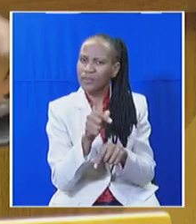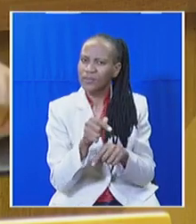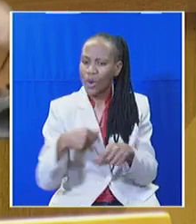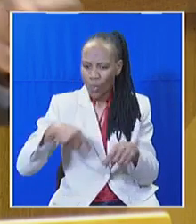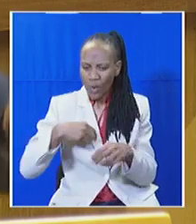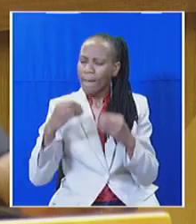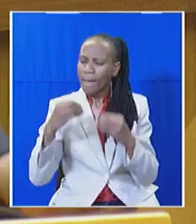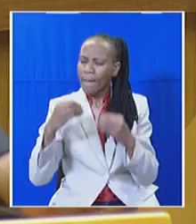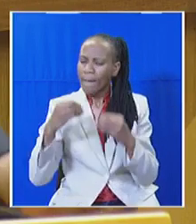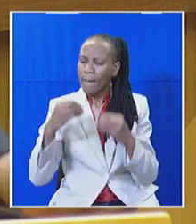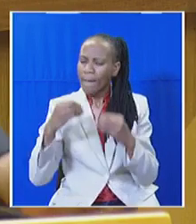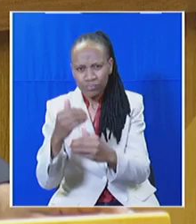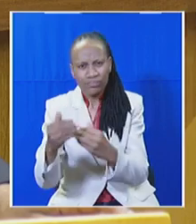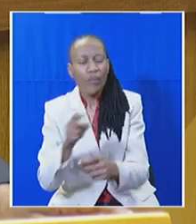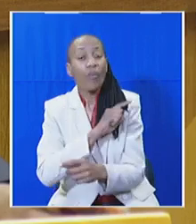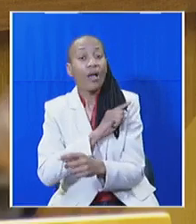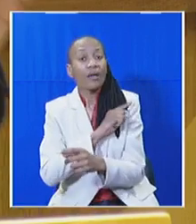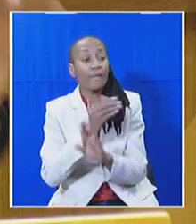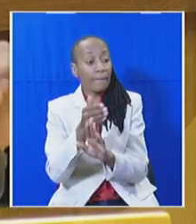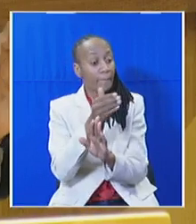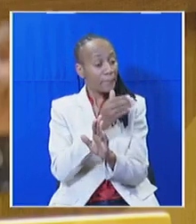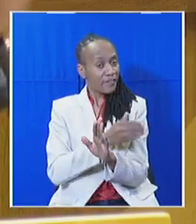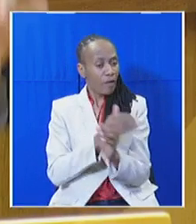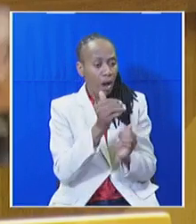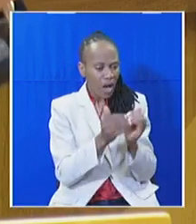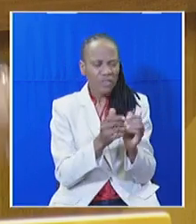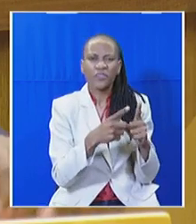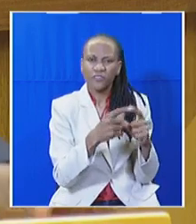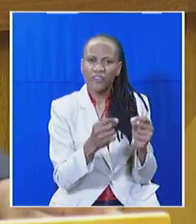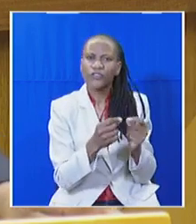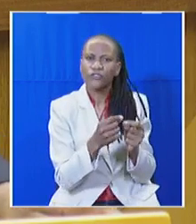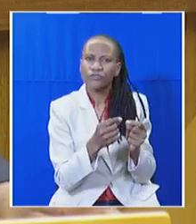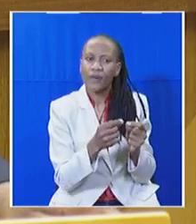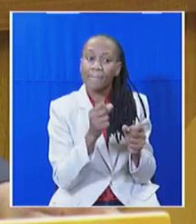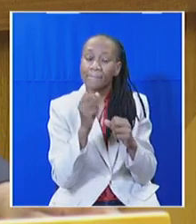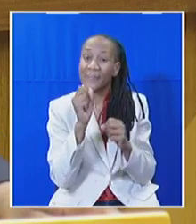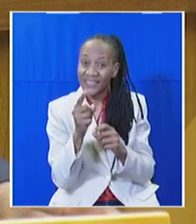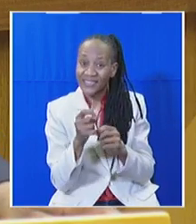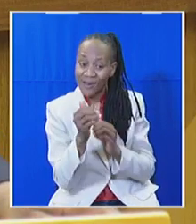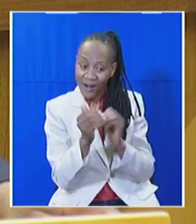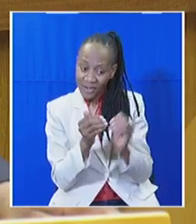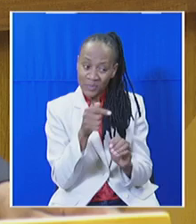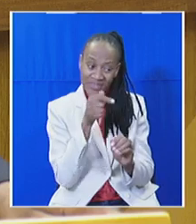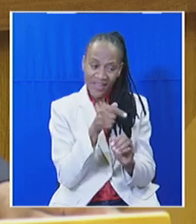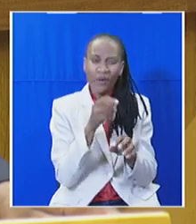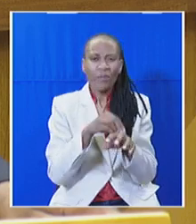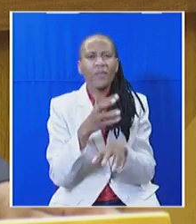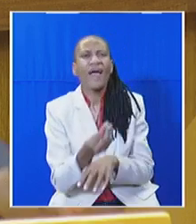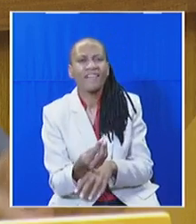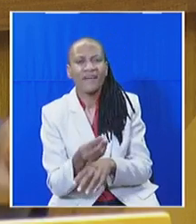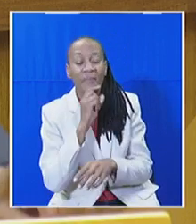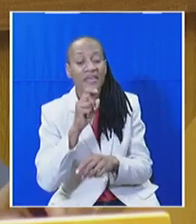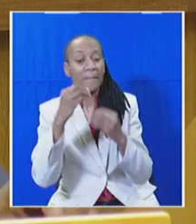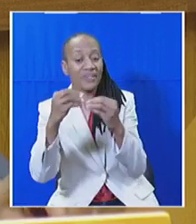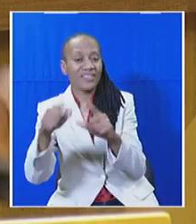arrangements that have been made before were the arrangement that has brought problems to the very company.